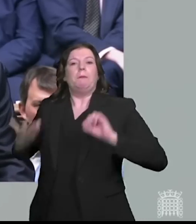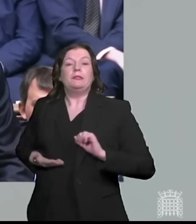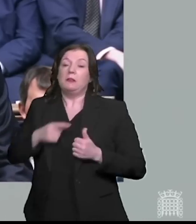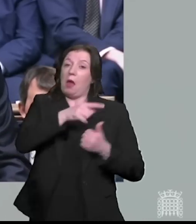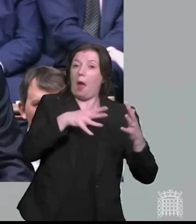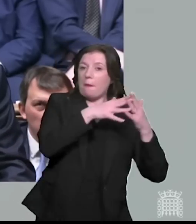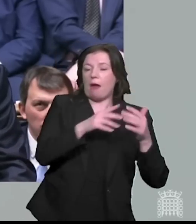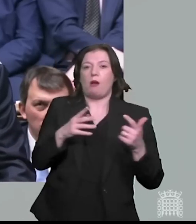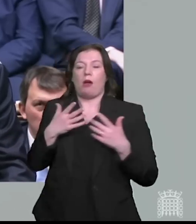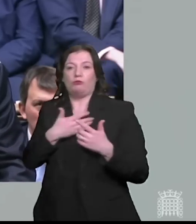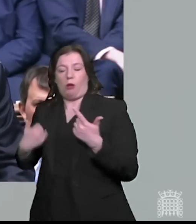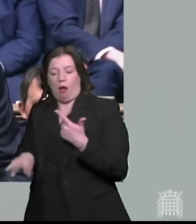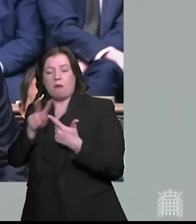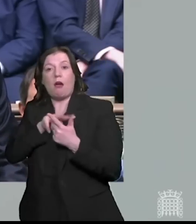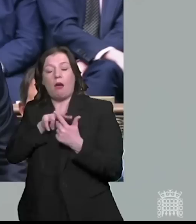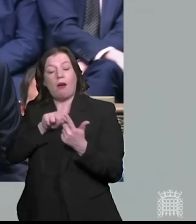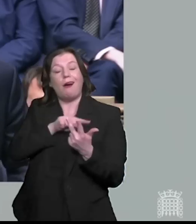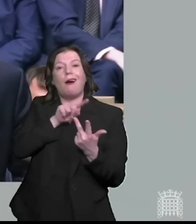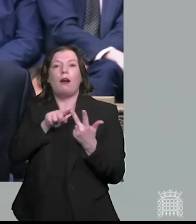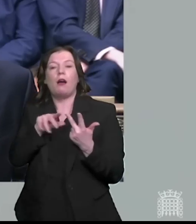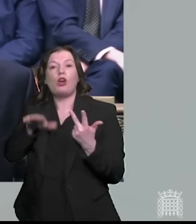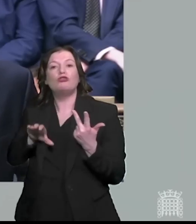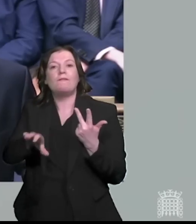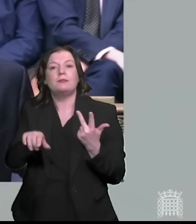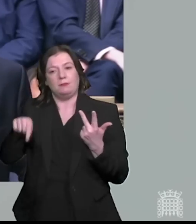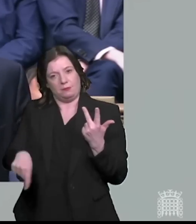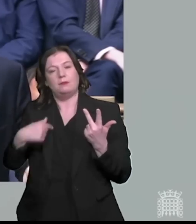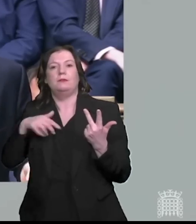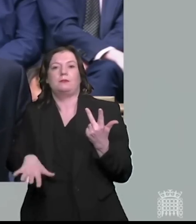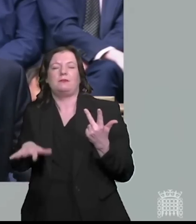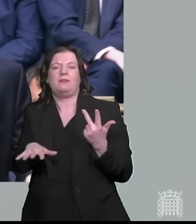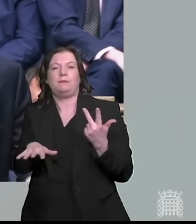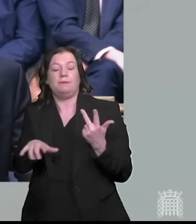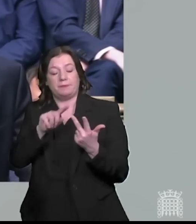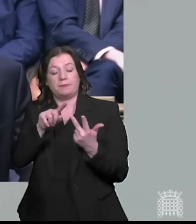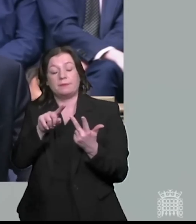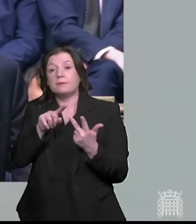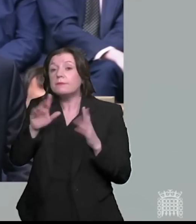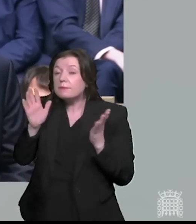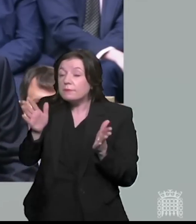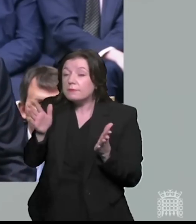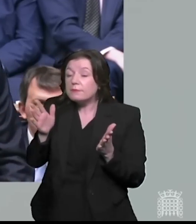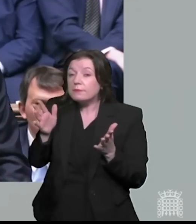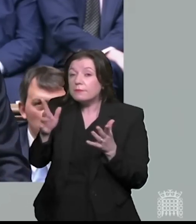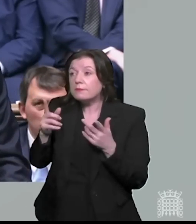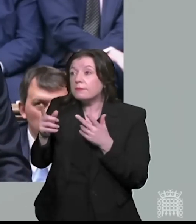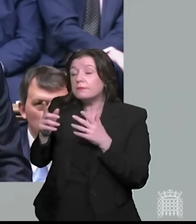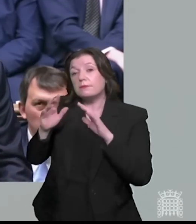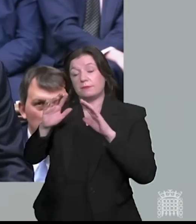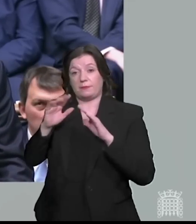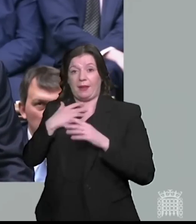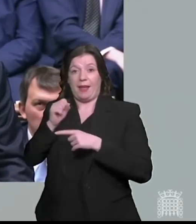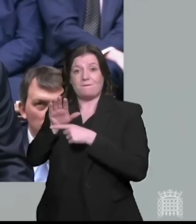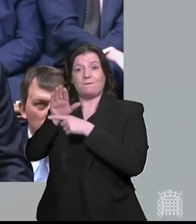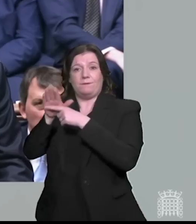and China, we are the best country to invest in. We became the second country in the world to have a stock of